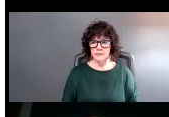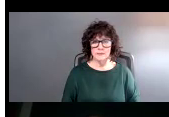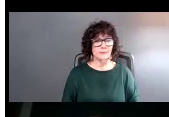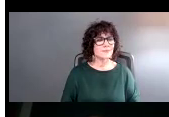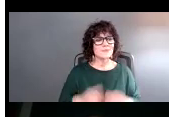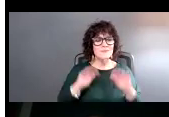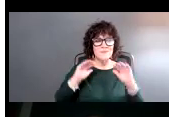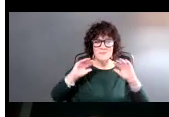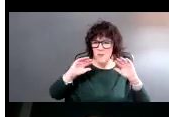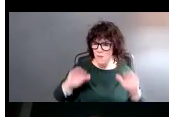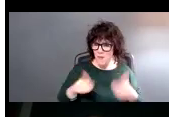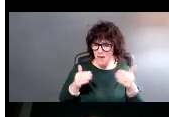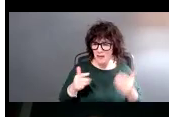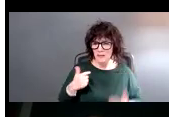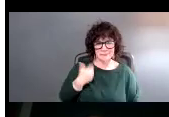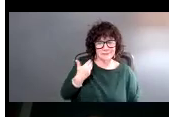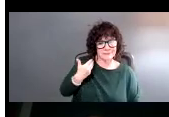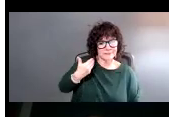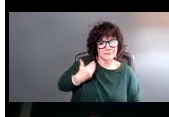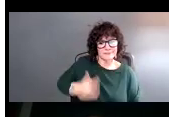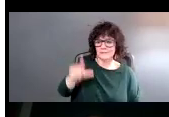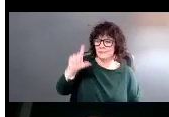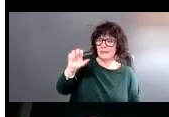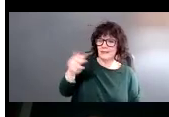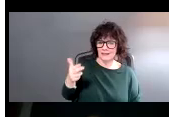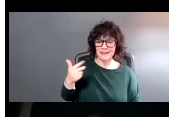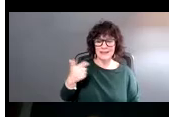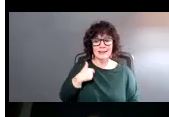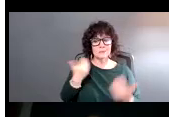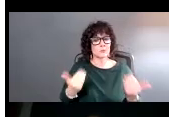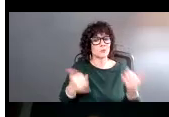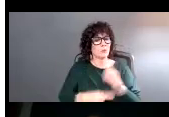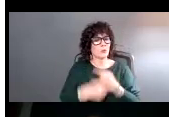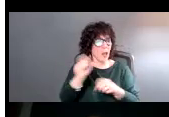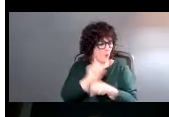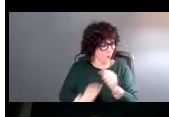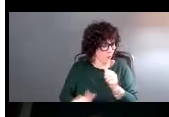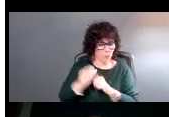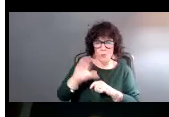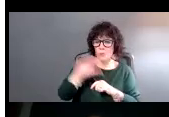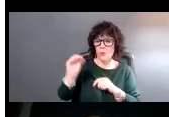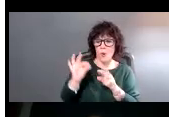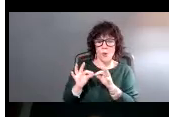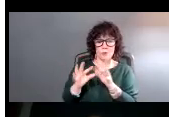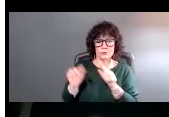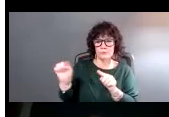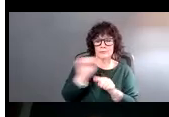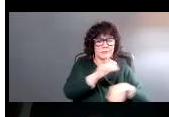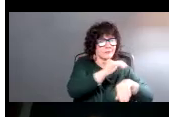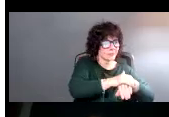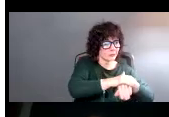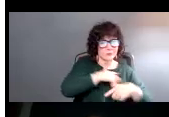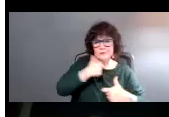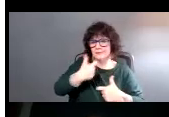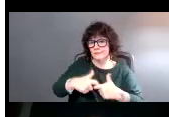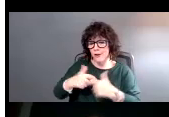my co-interpreters to interpret between English, Spanish, and ASL, working within a framework called language justice.